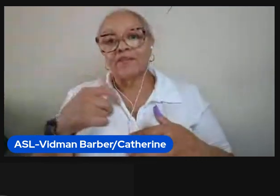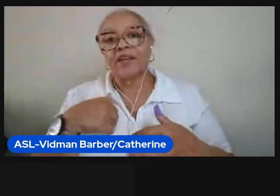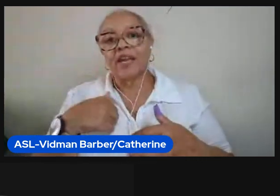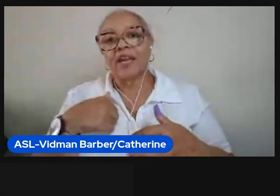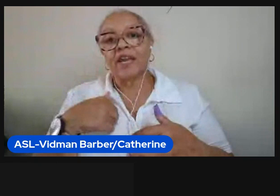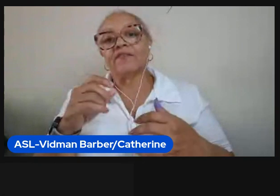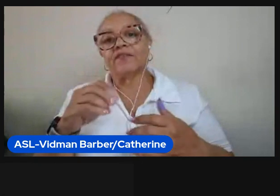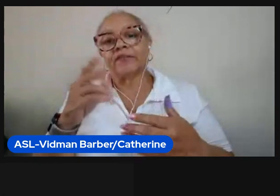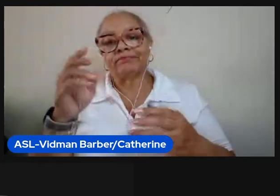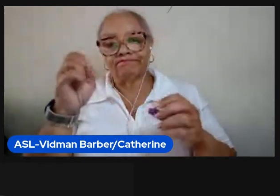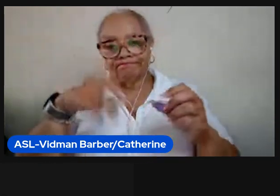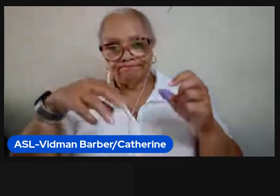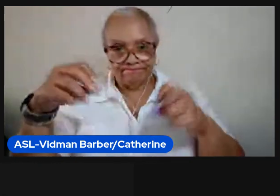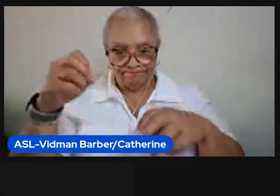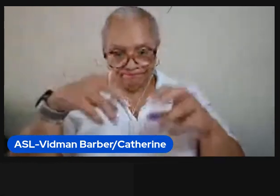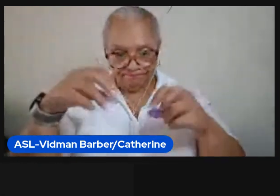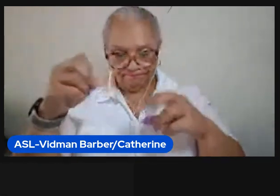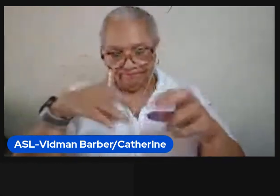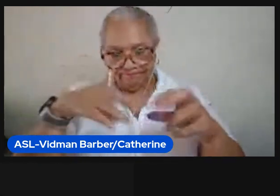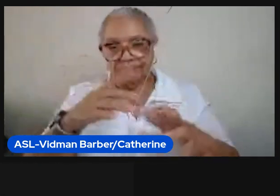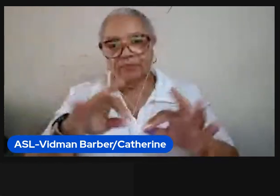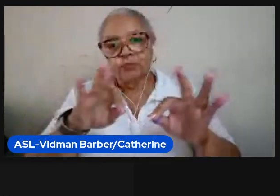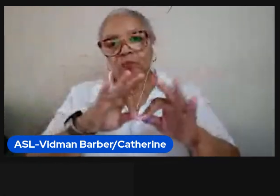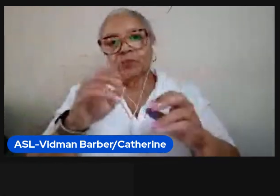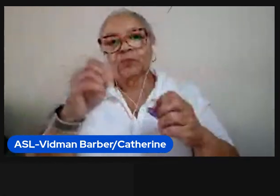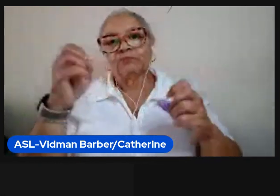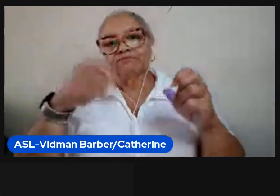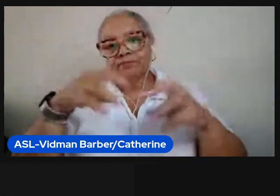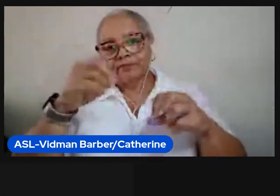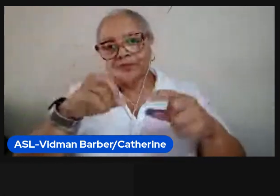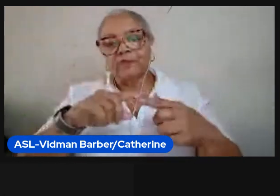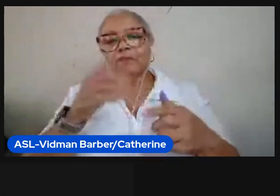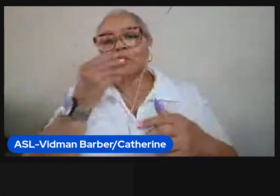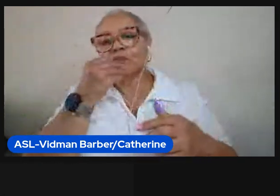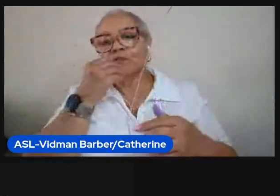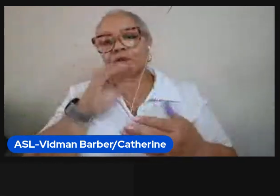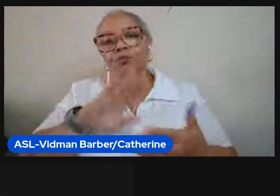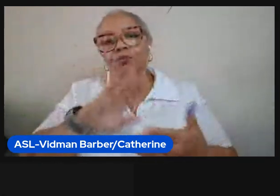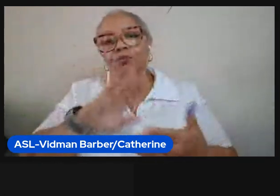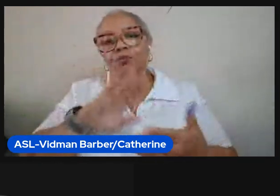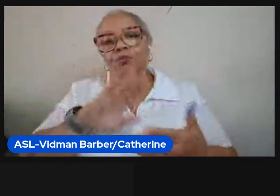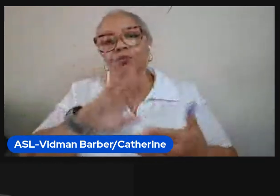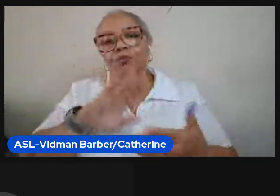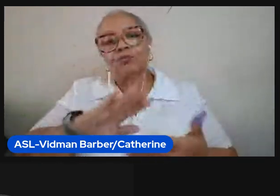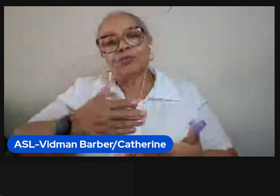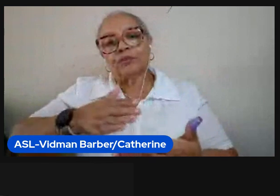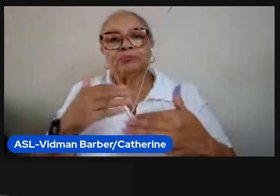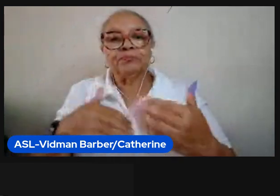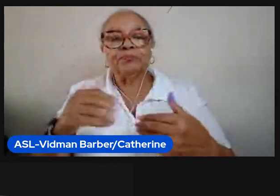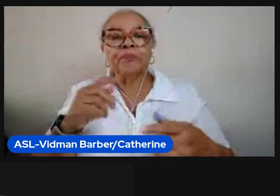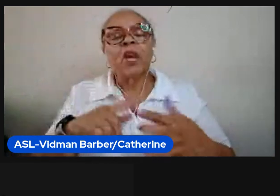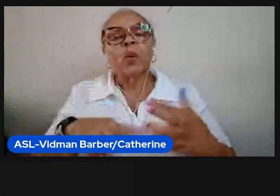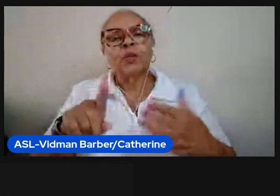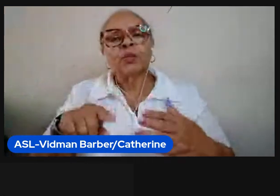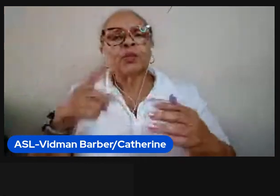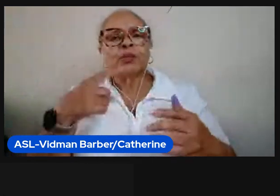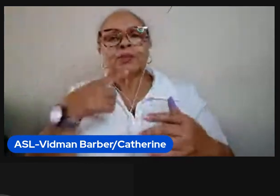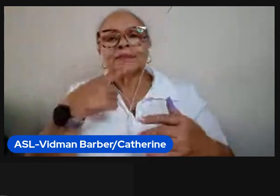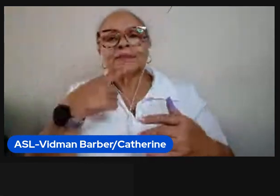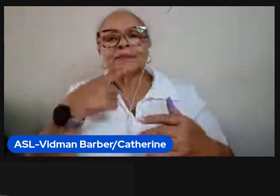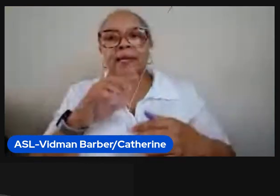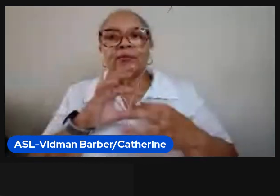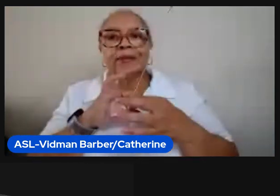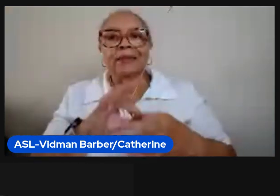ingredients. Like you have to have essential ingredient for the food cooking process. So, what do you say to